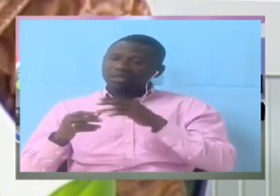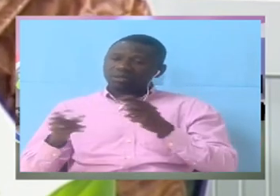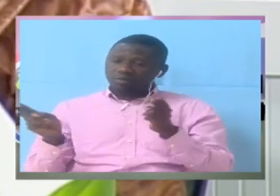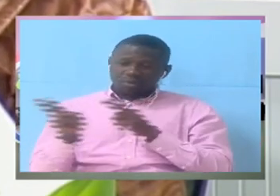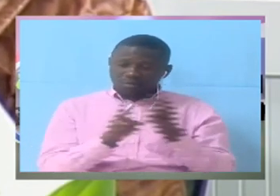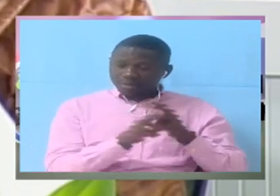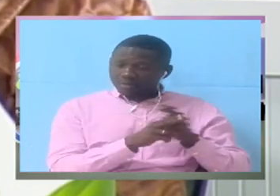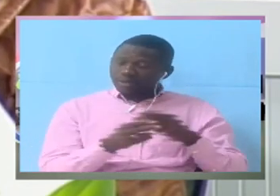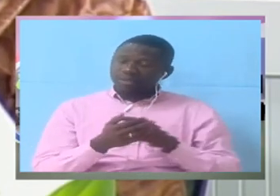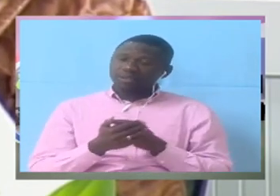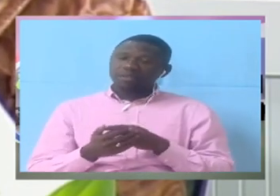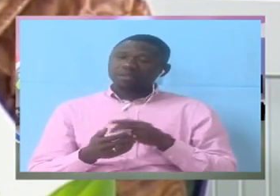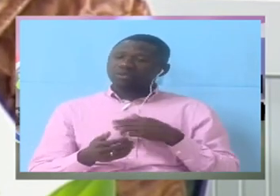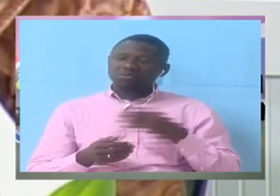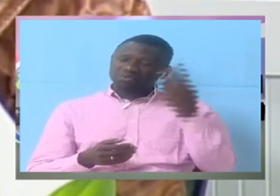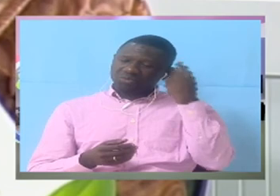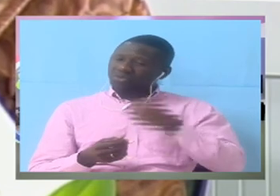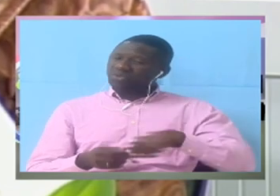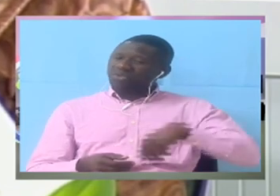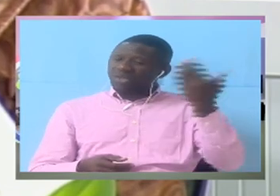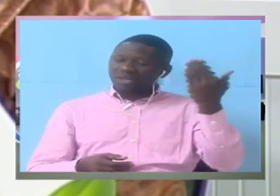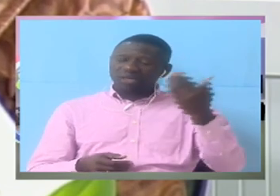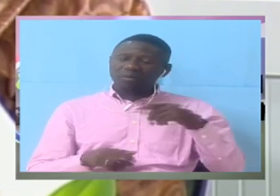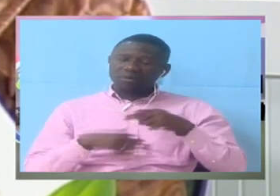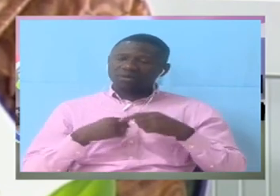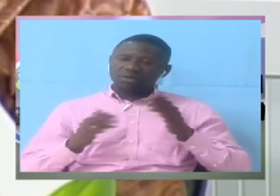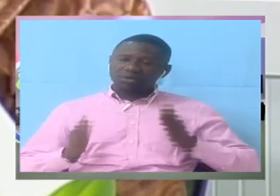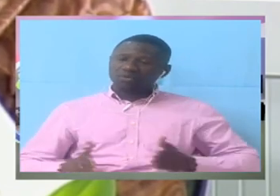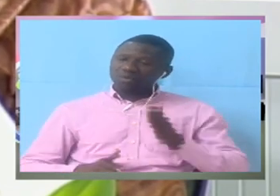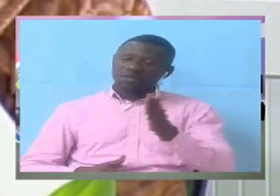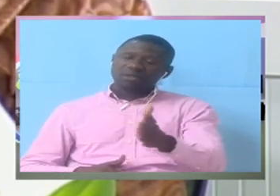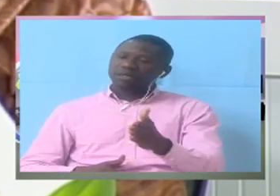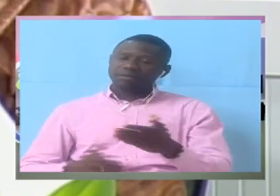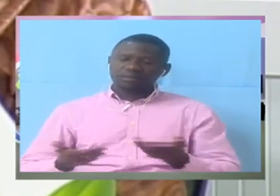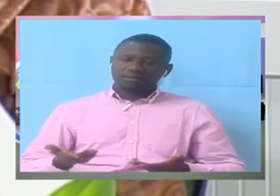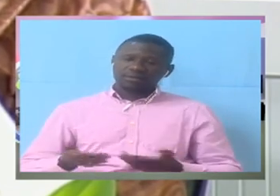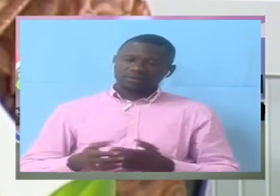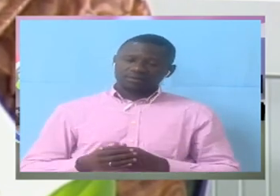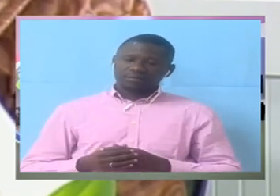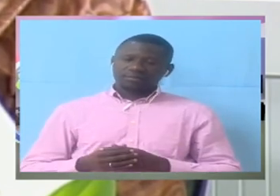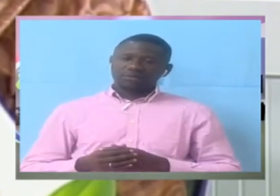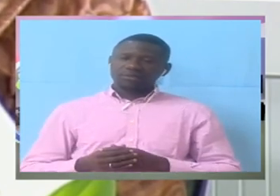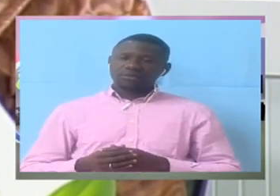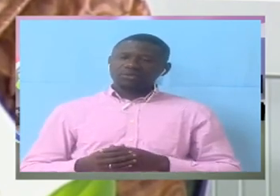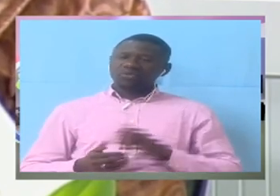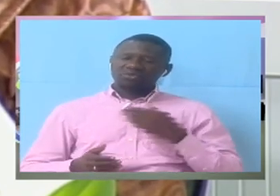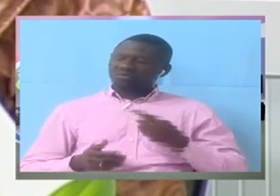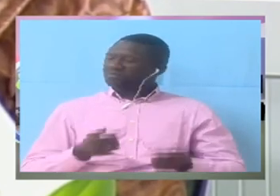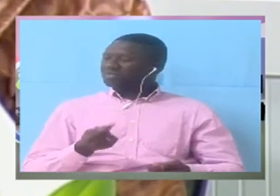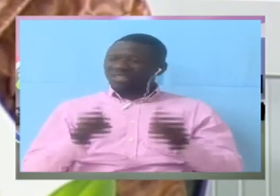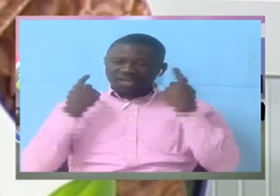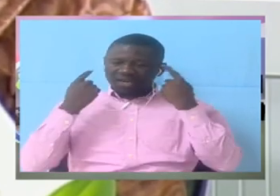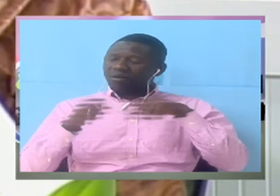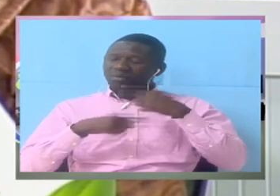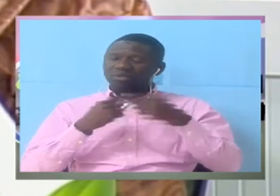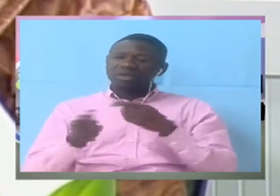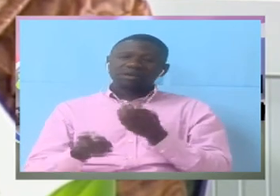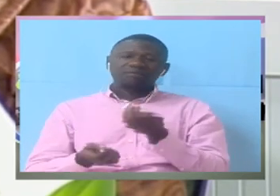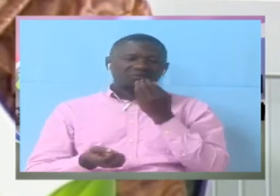midst of battle. You don't even consider their rights. You don't even